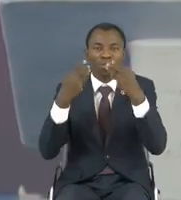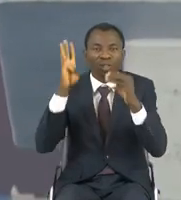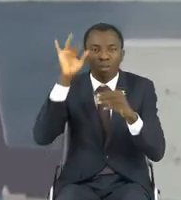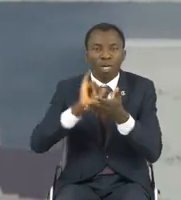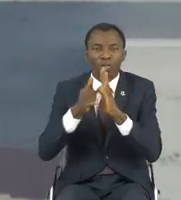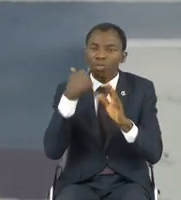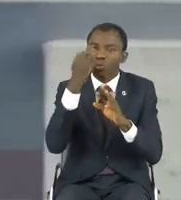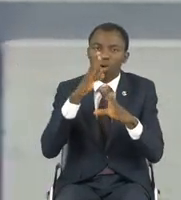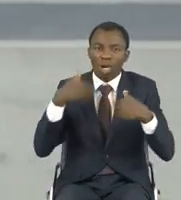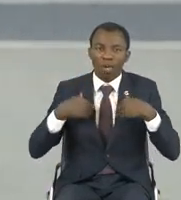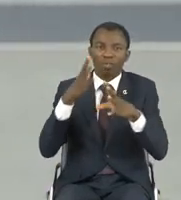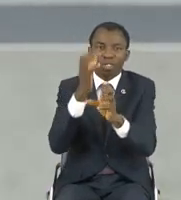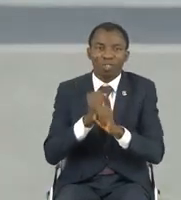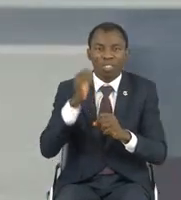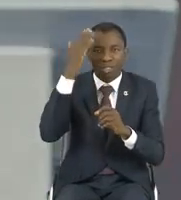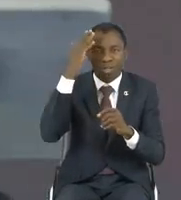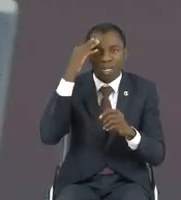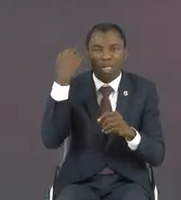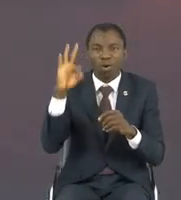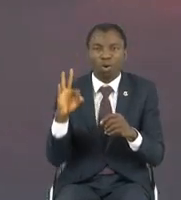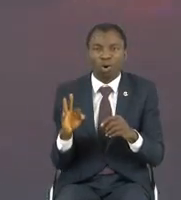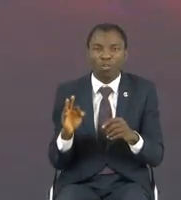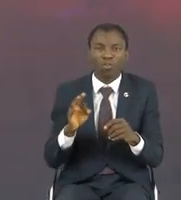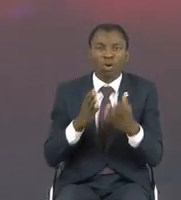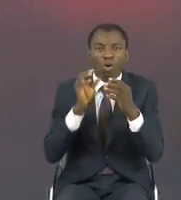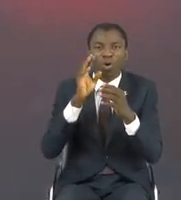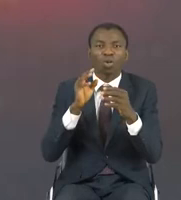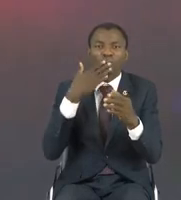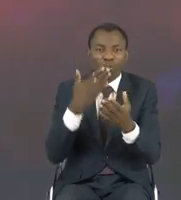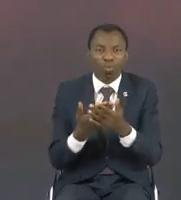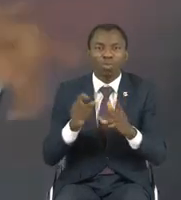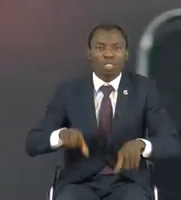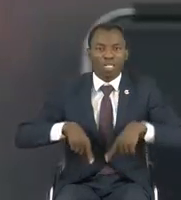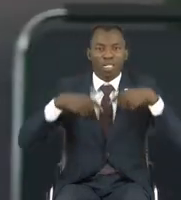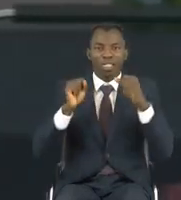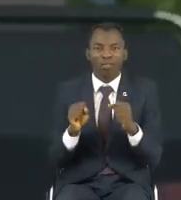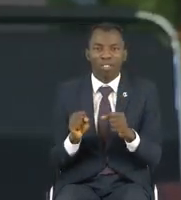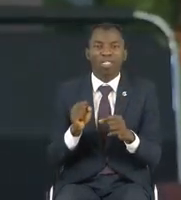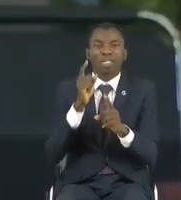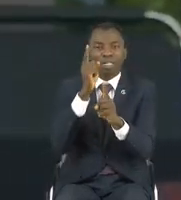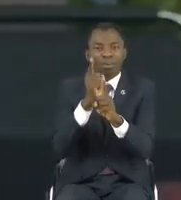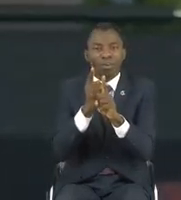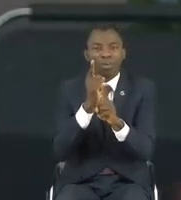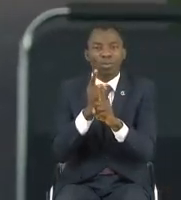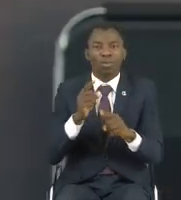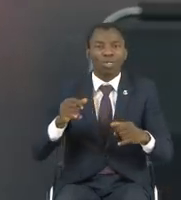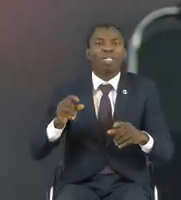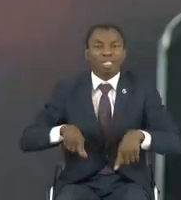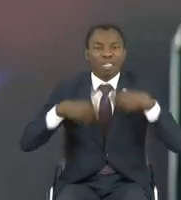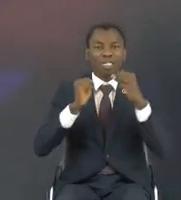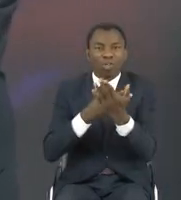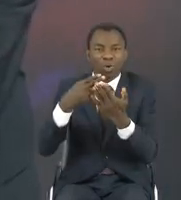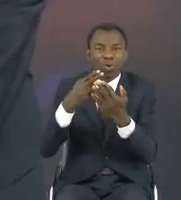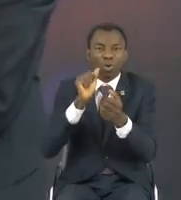received. And the knowledge of upright living, righteous living, holy living can only